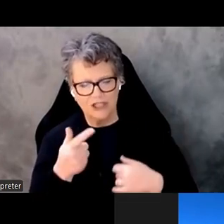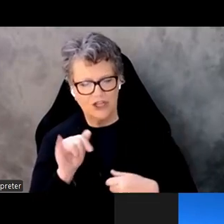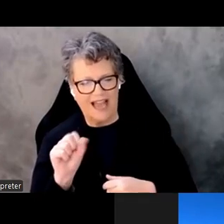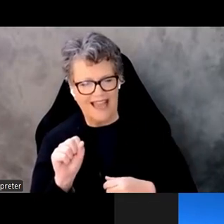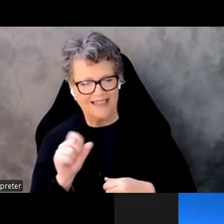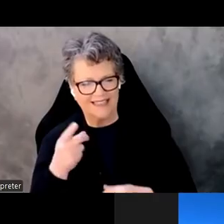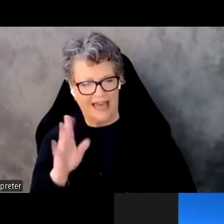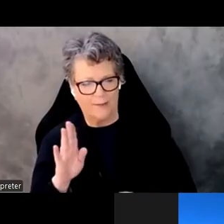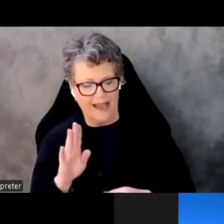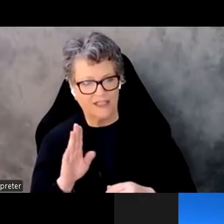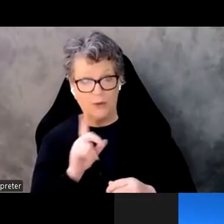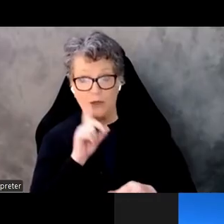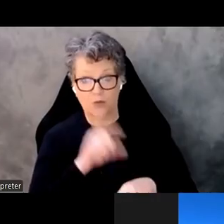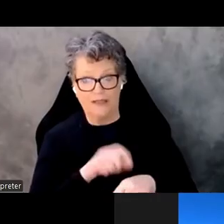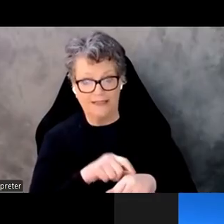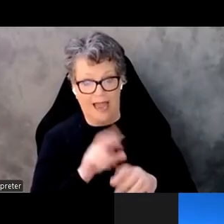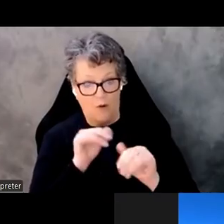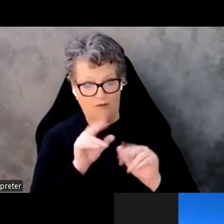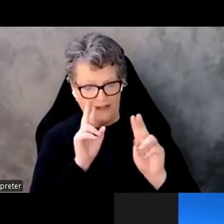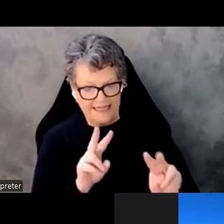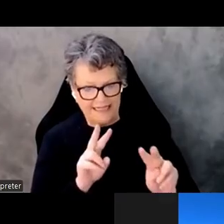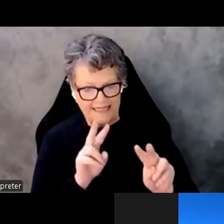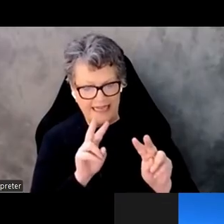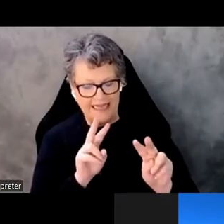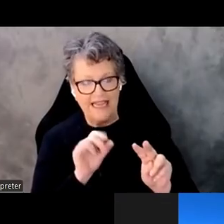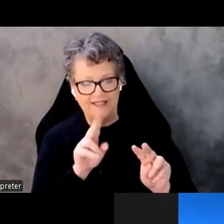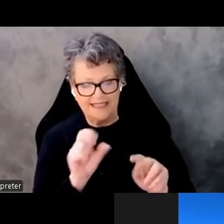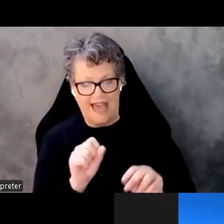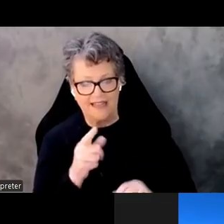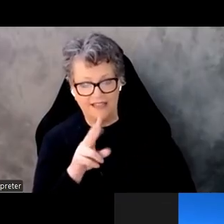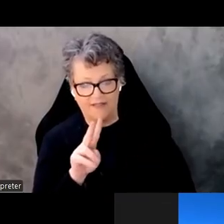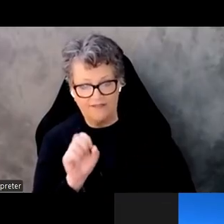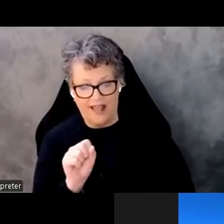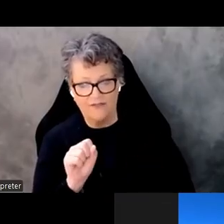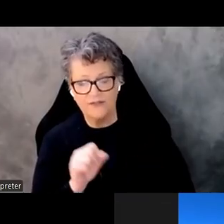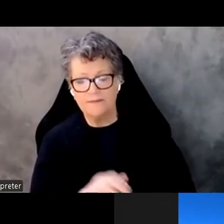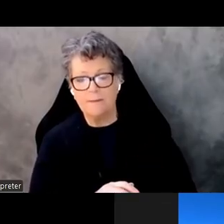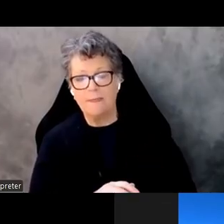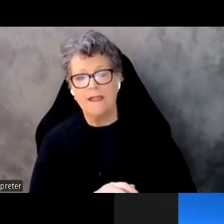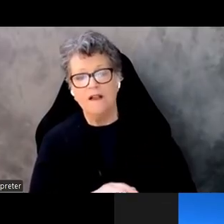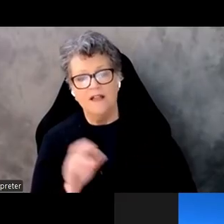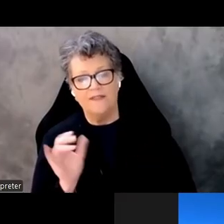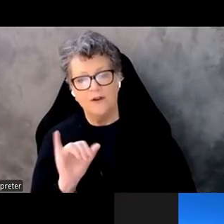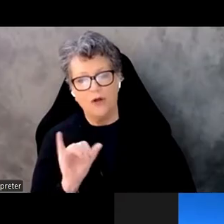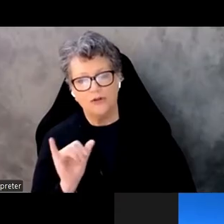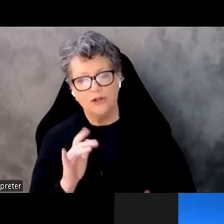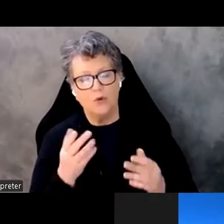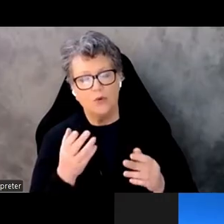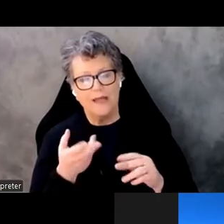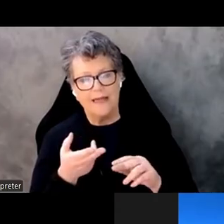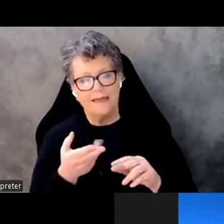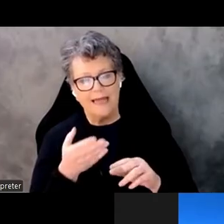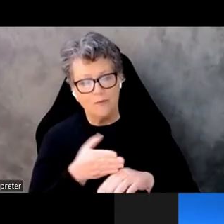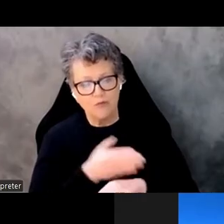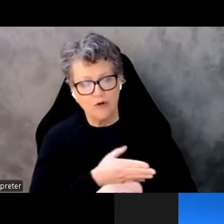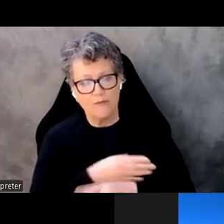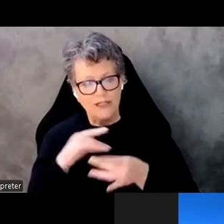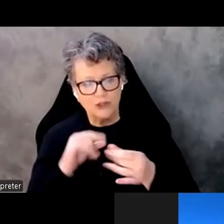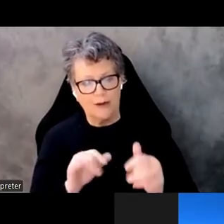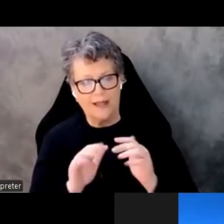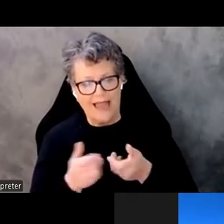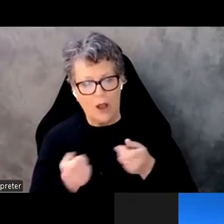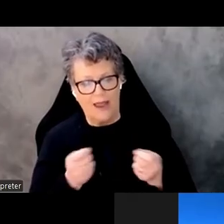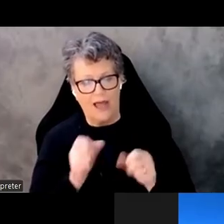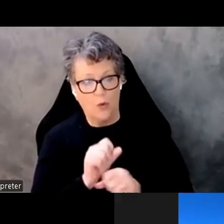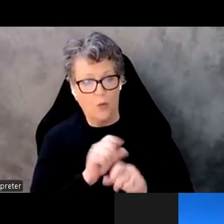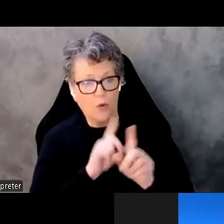so we can almost real time hopefully see statuses of our valves, as well as improvements in streamlining the way we handle work